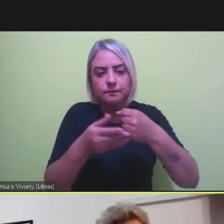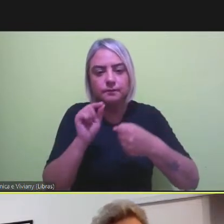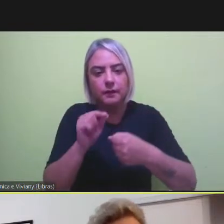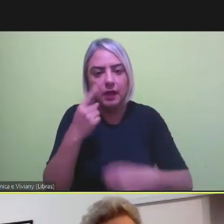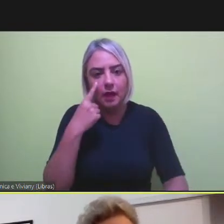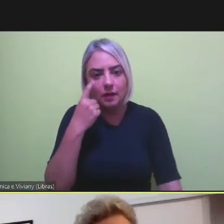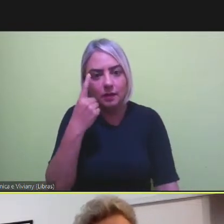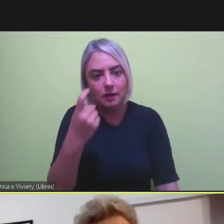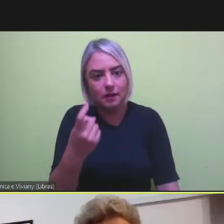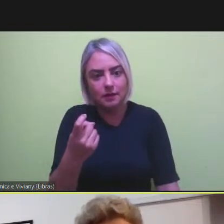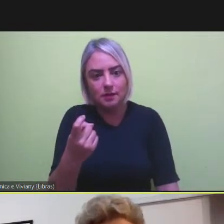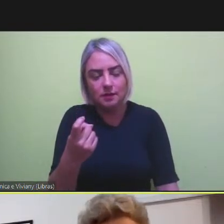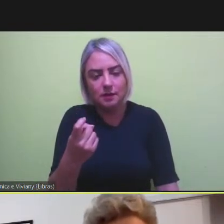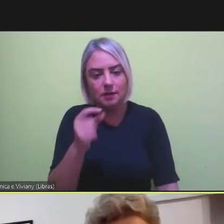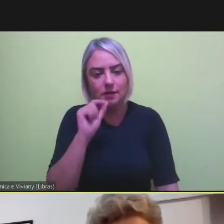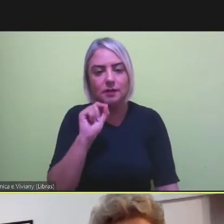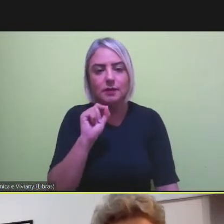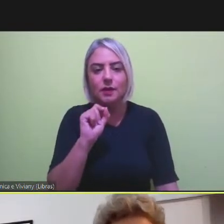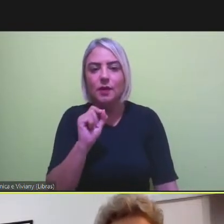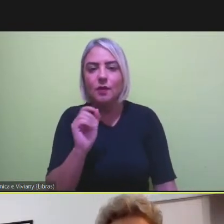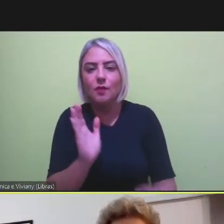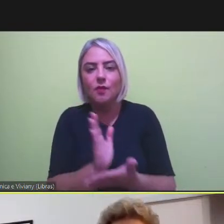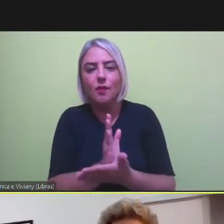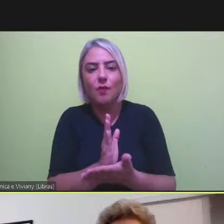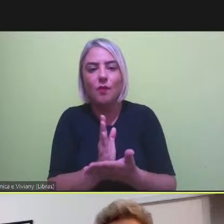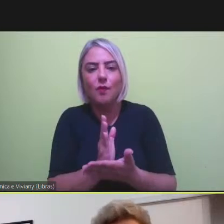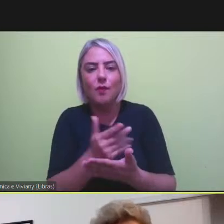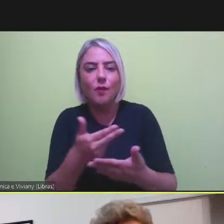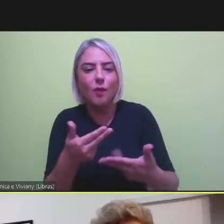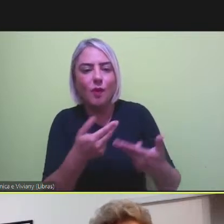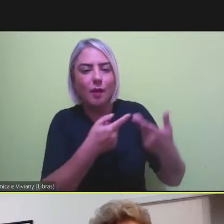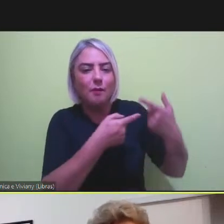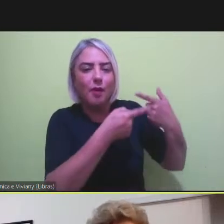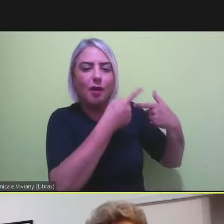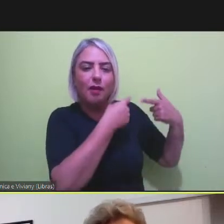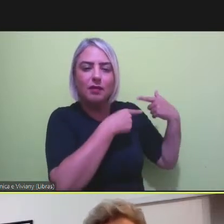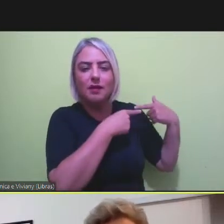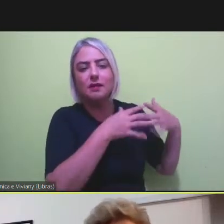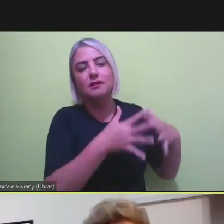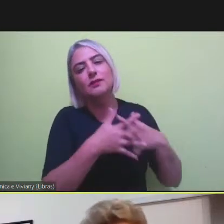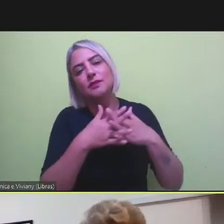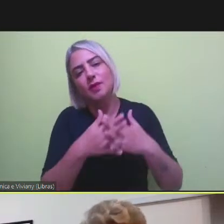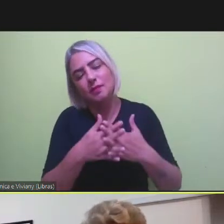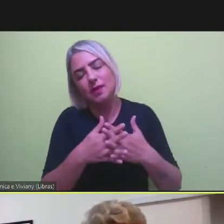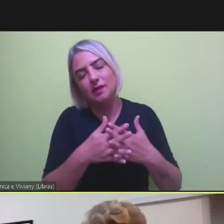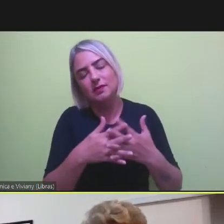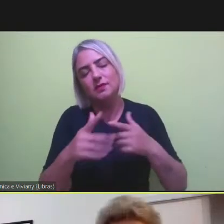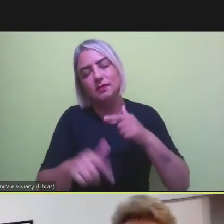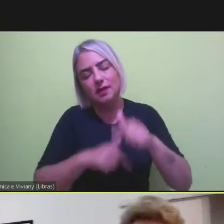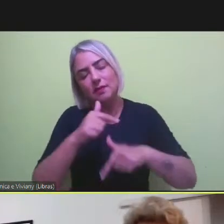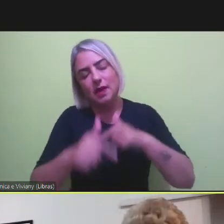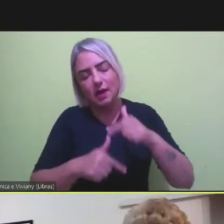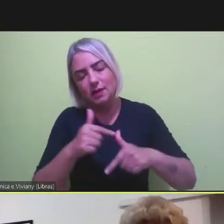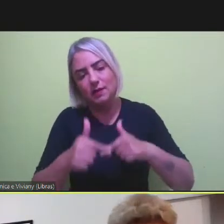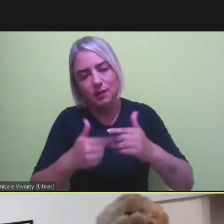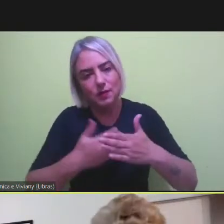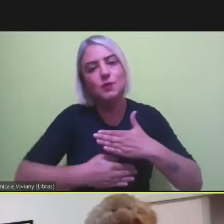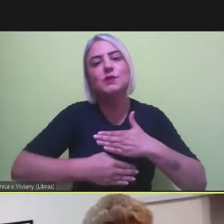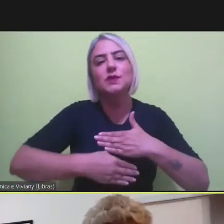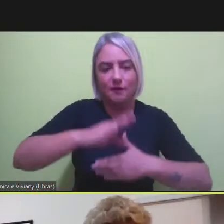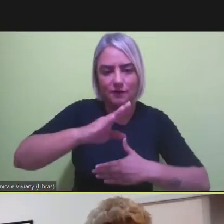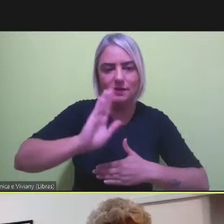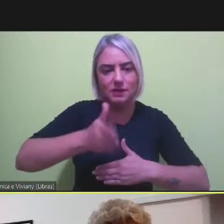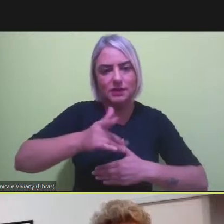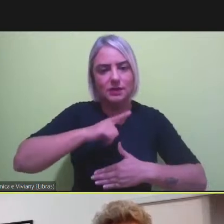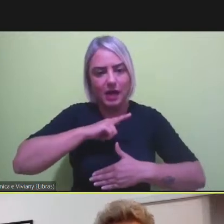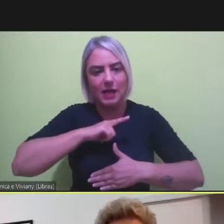primary healthcare that is very interesting. So there is where this compromises the advancements that